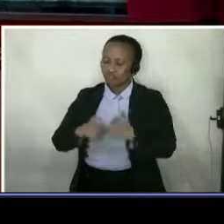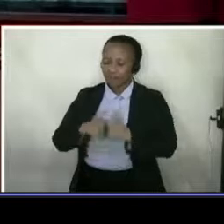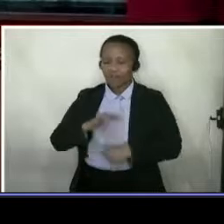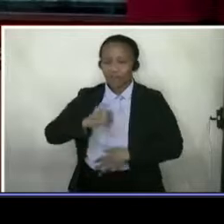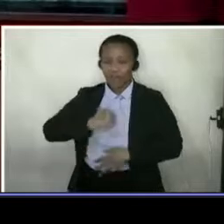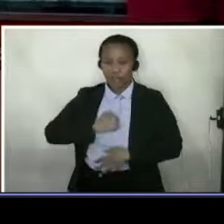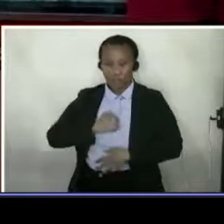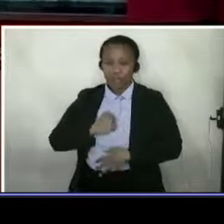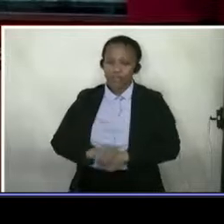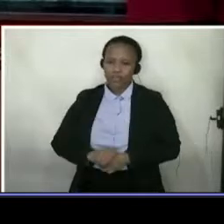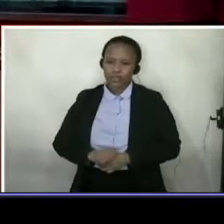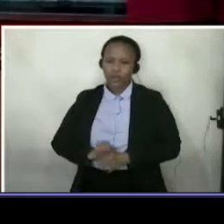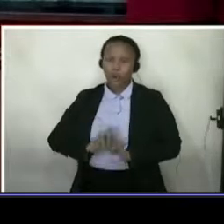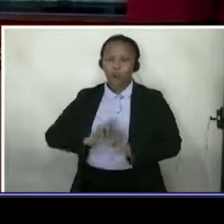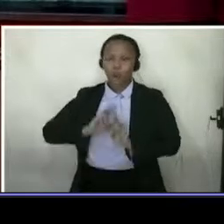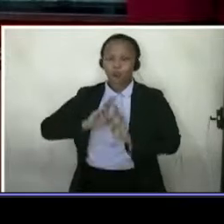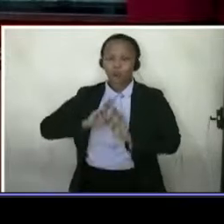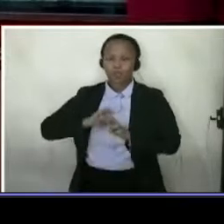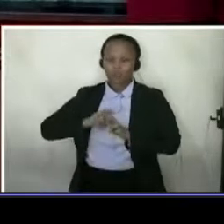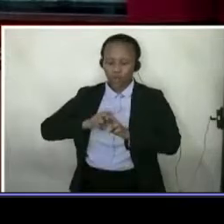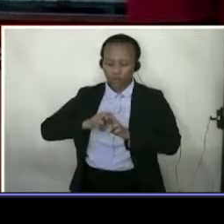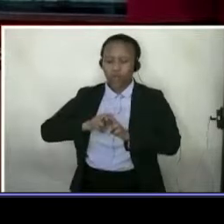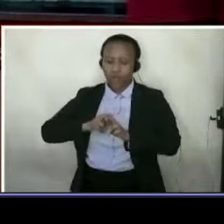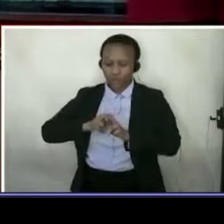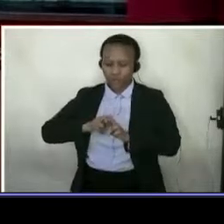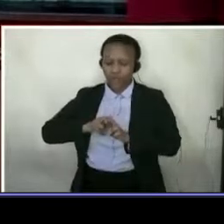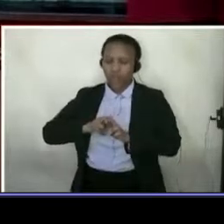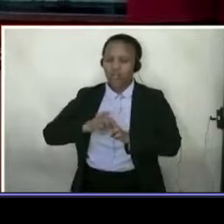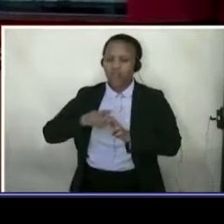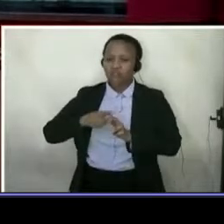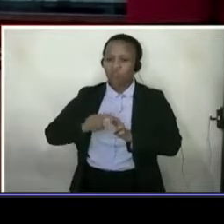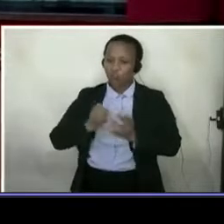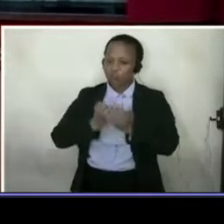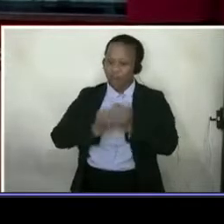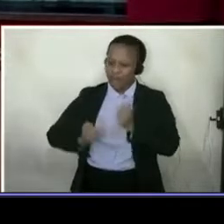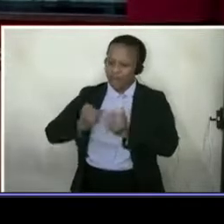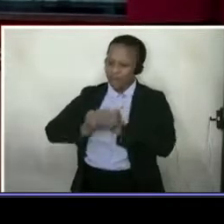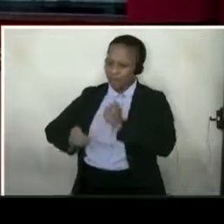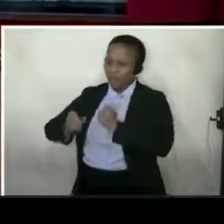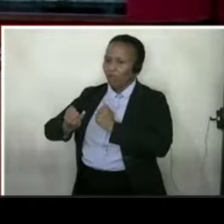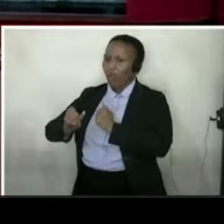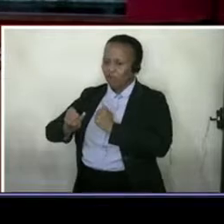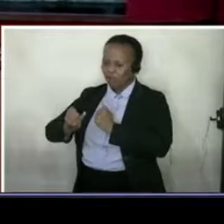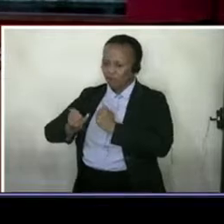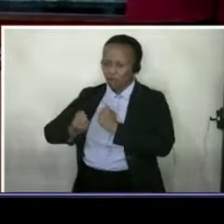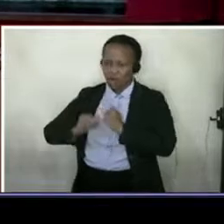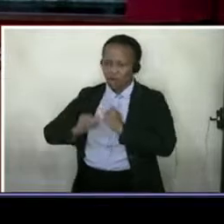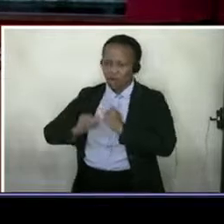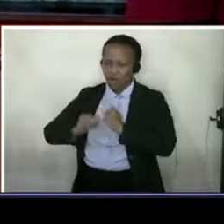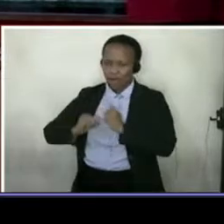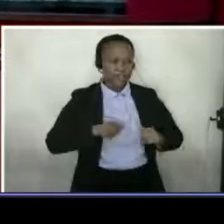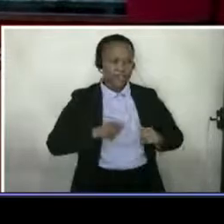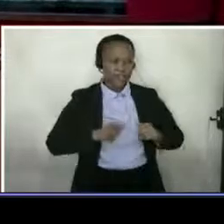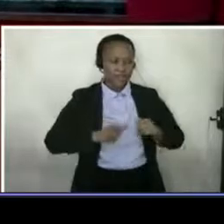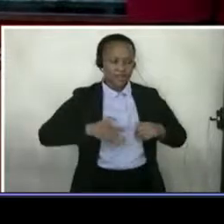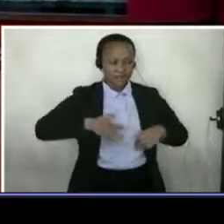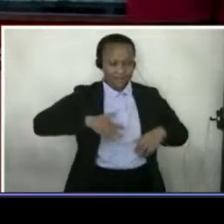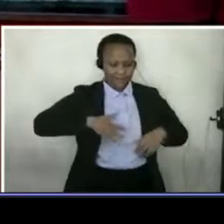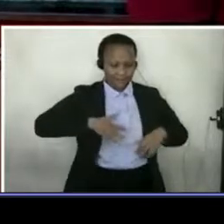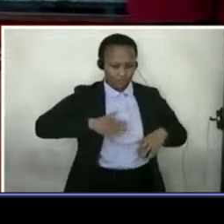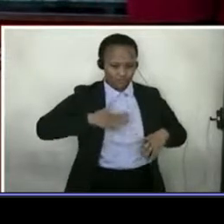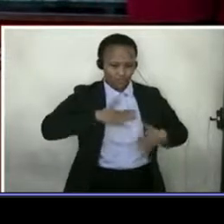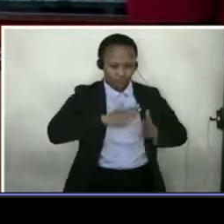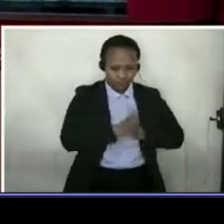Consequence management against errant individuals leaves much to be desired. This leads to a